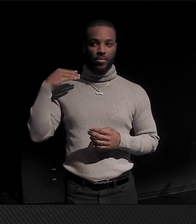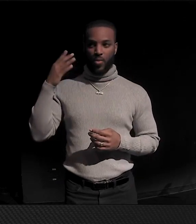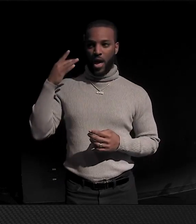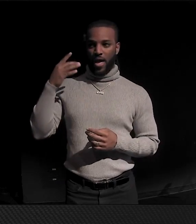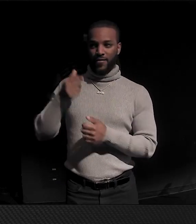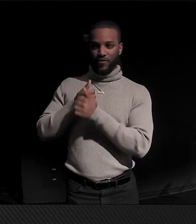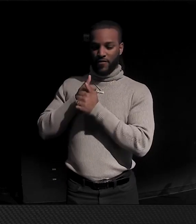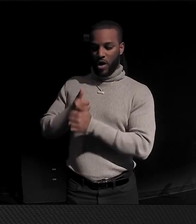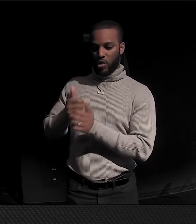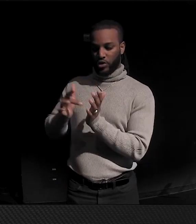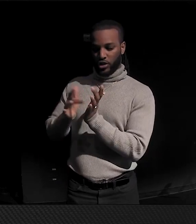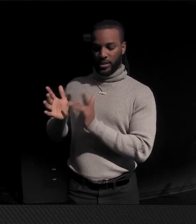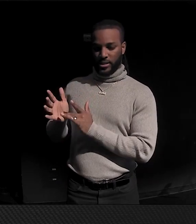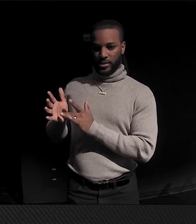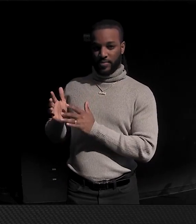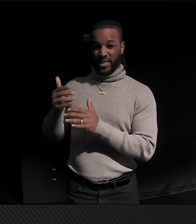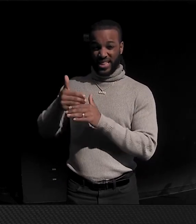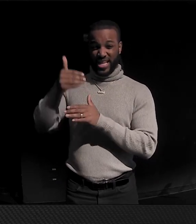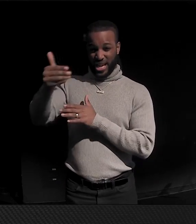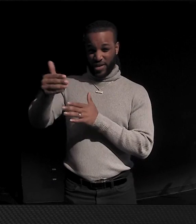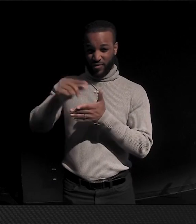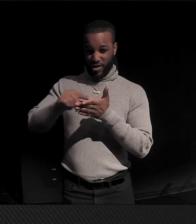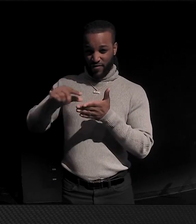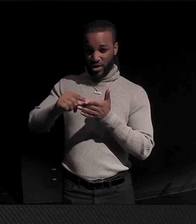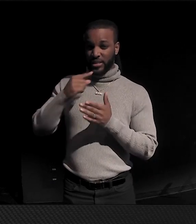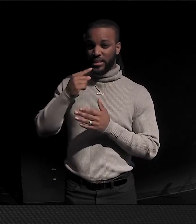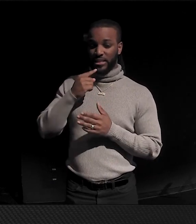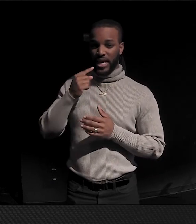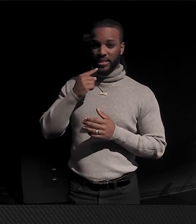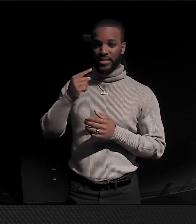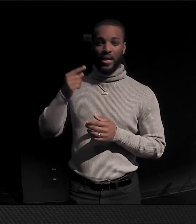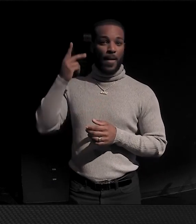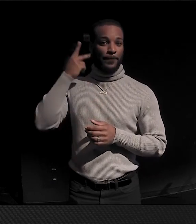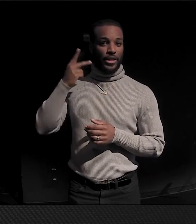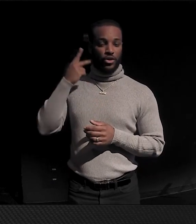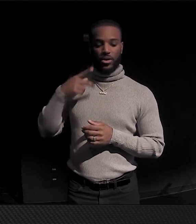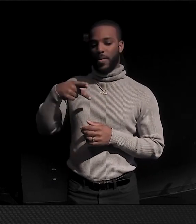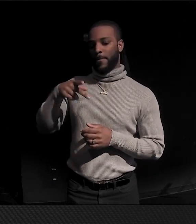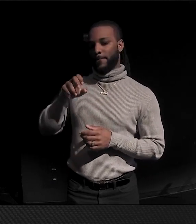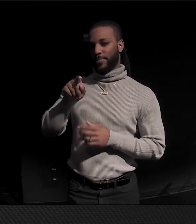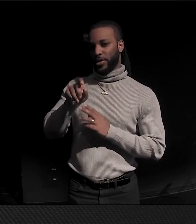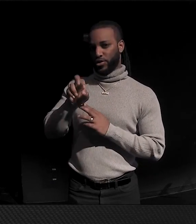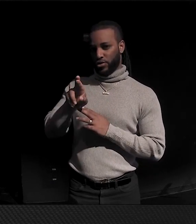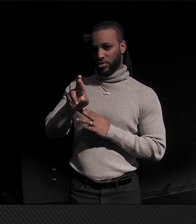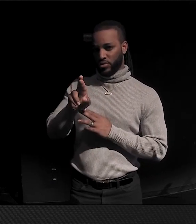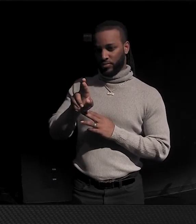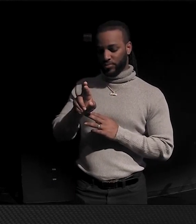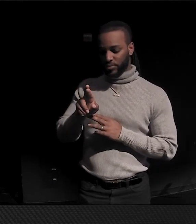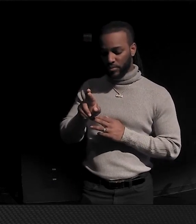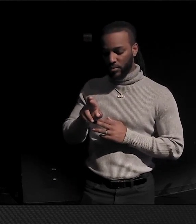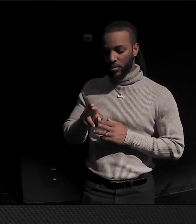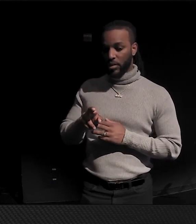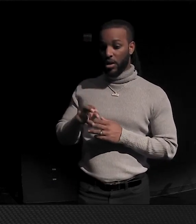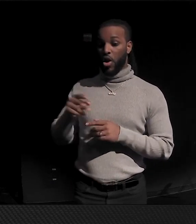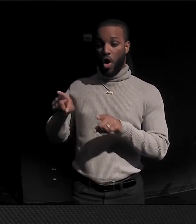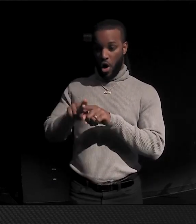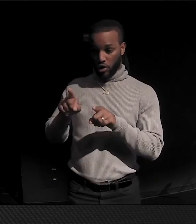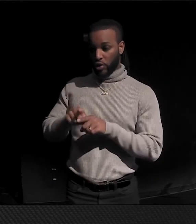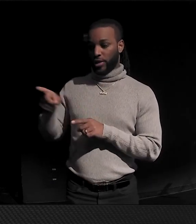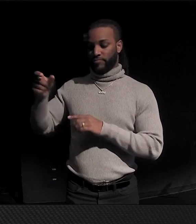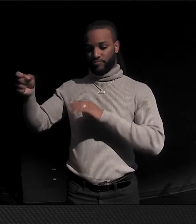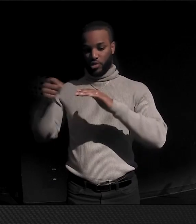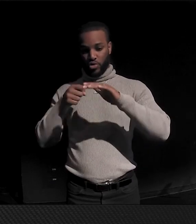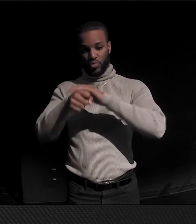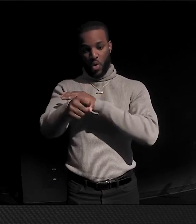Jesus. And the next few verses, it says the apostle Peter, one of the 12 along with James, is thrown to prison as well to be